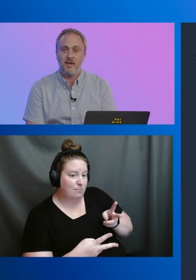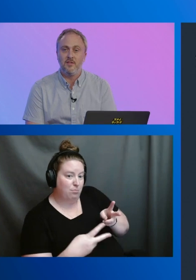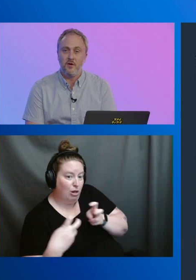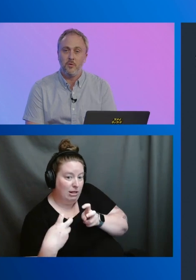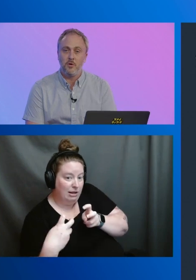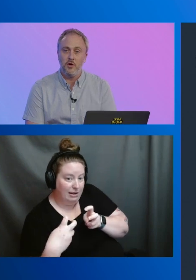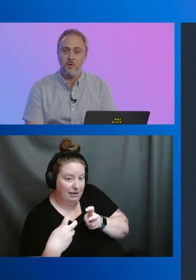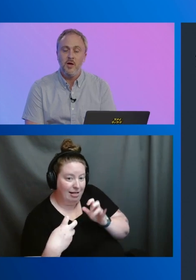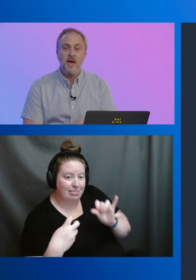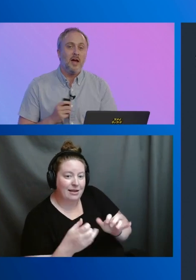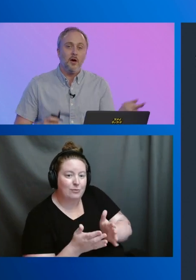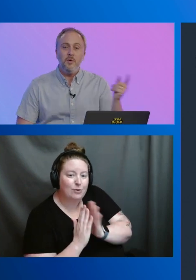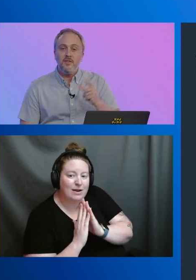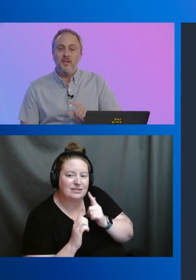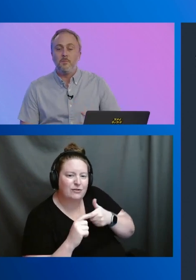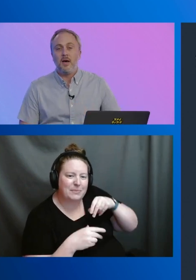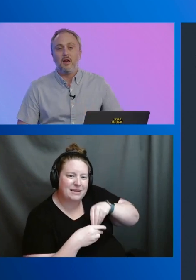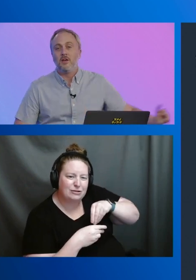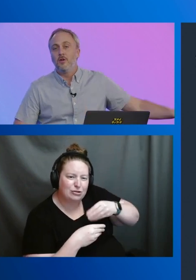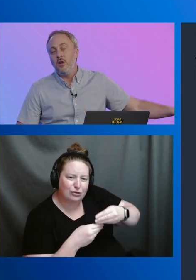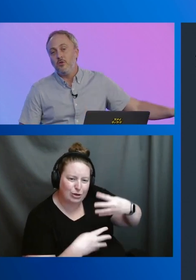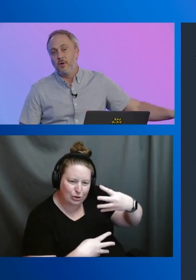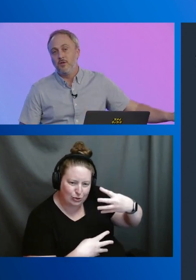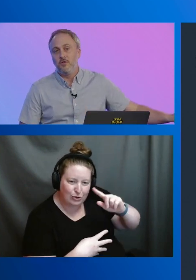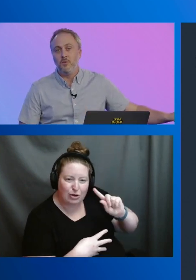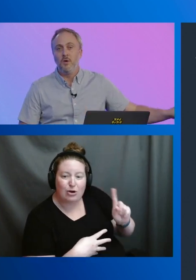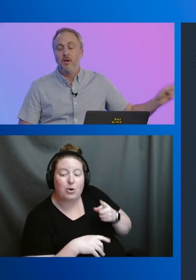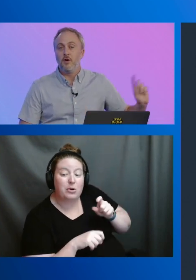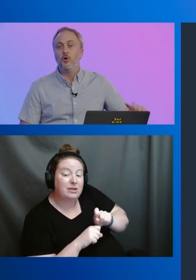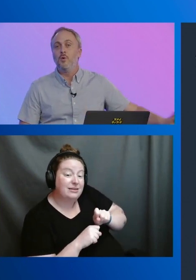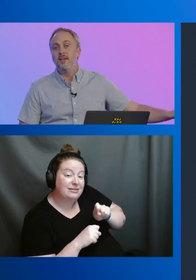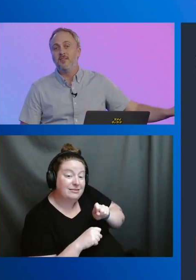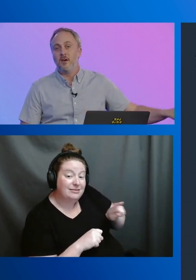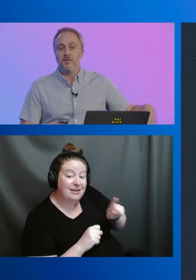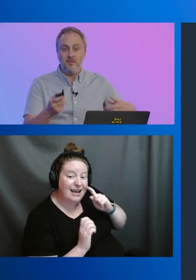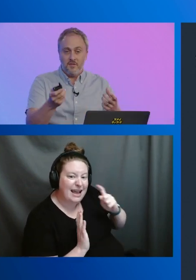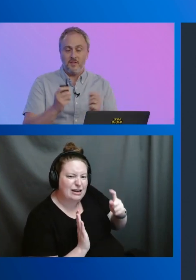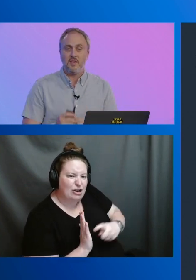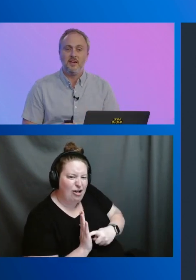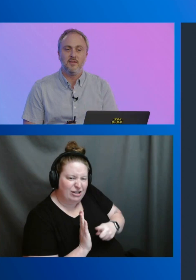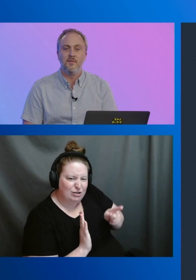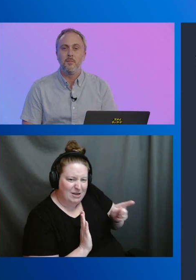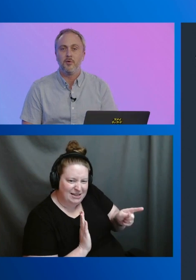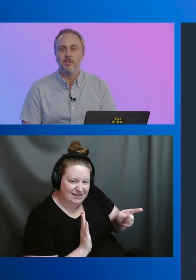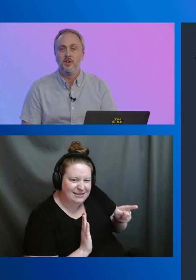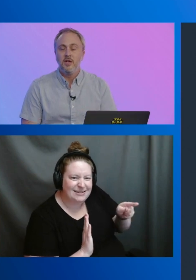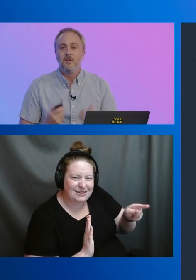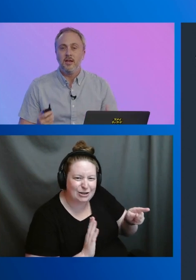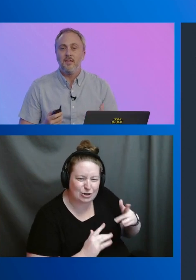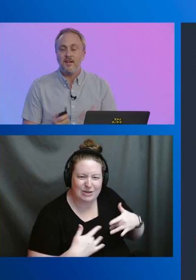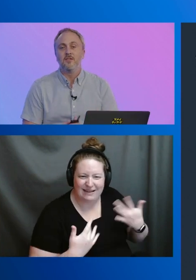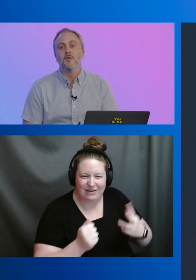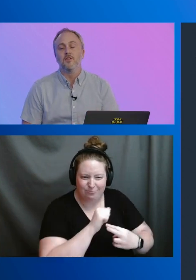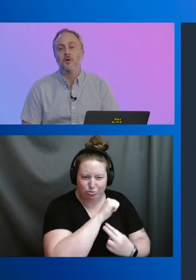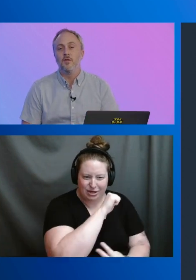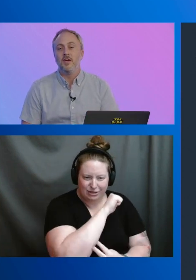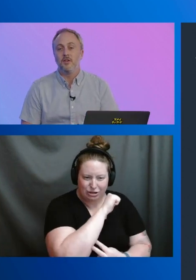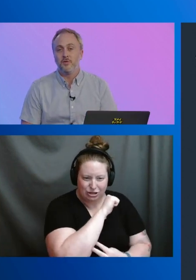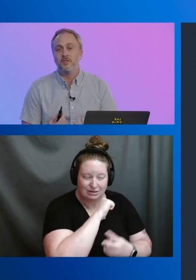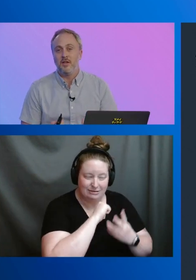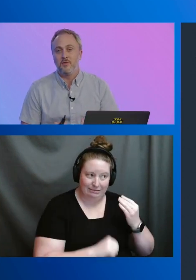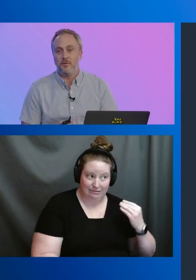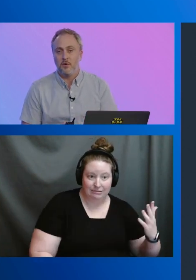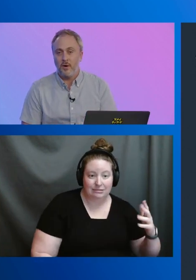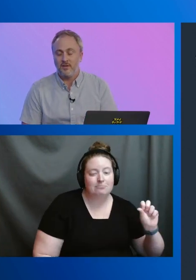off that internal queue. And it only sends back an acknowledgement to the callee service, in this case EventBridge, to let that service know that